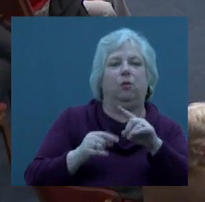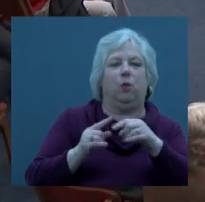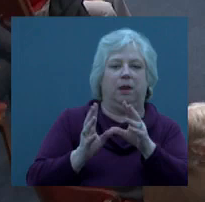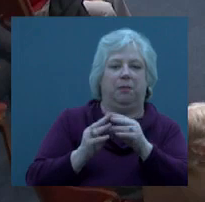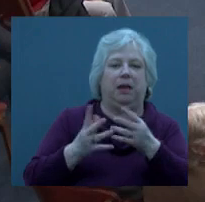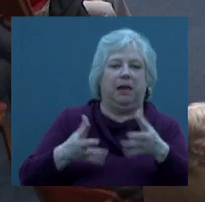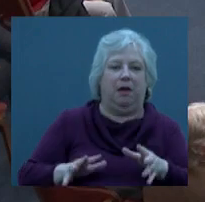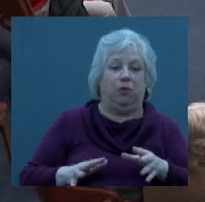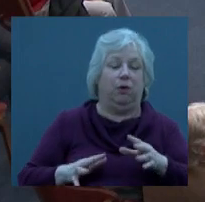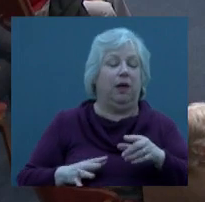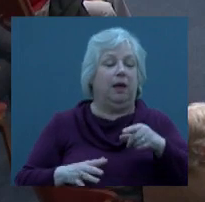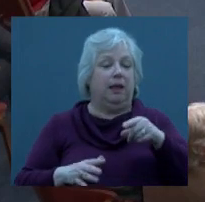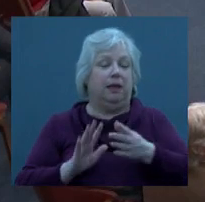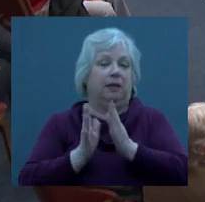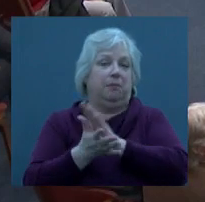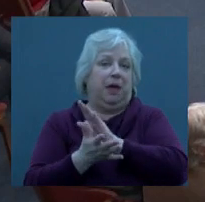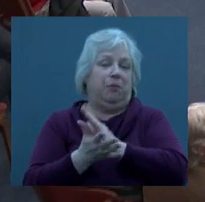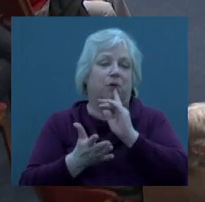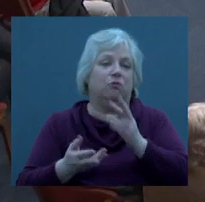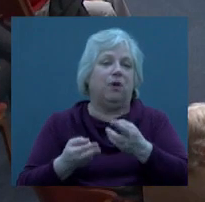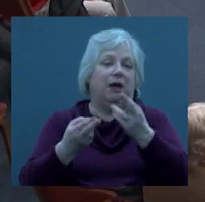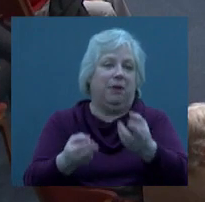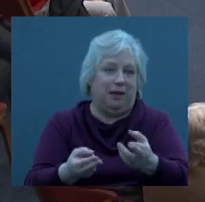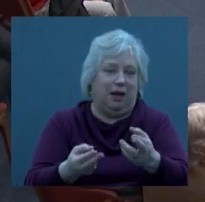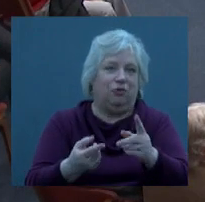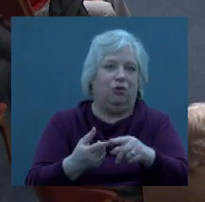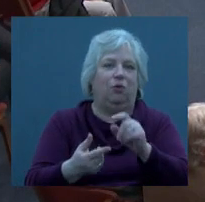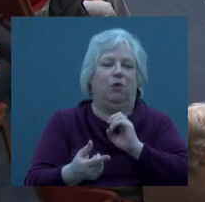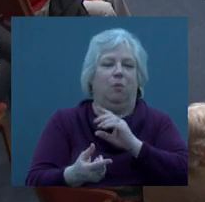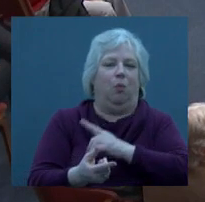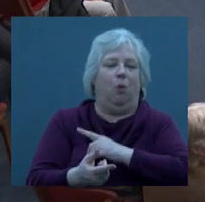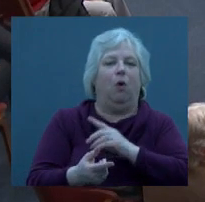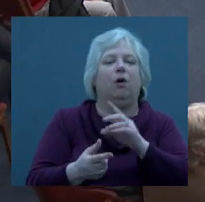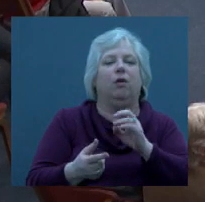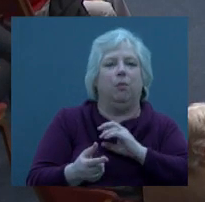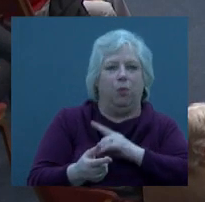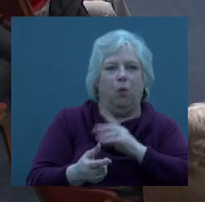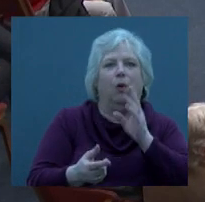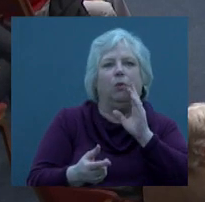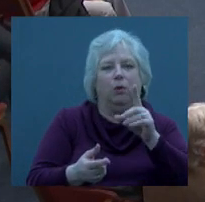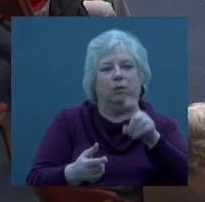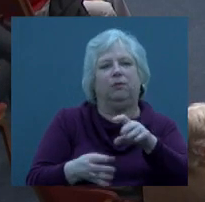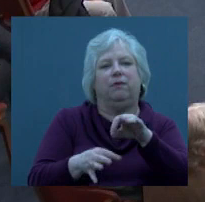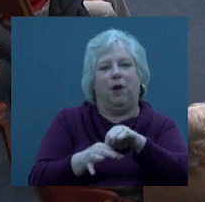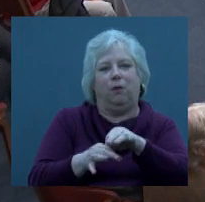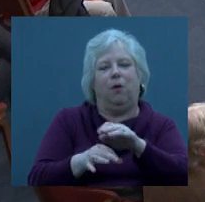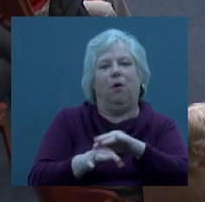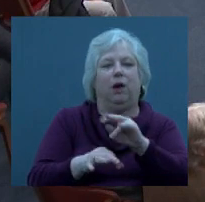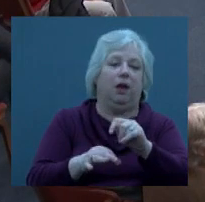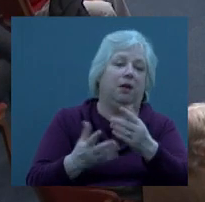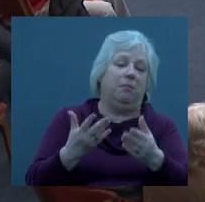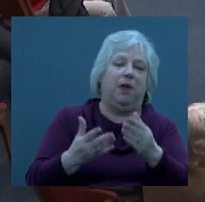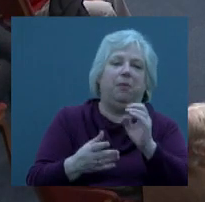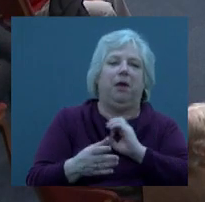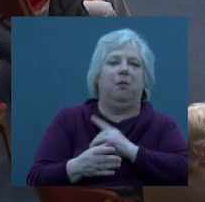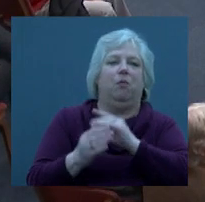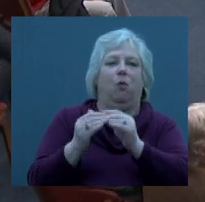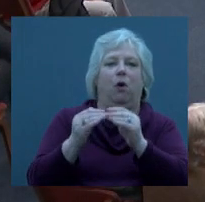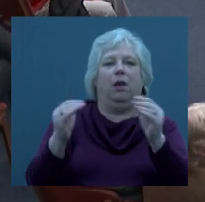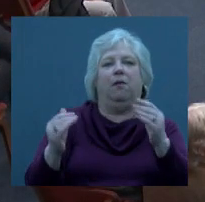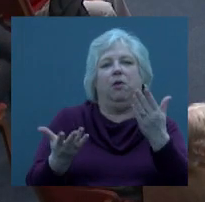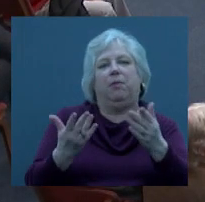recommendation to the board. The board will be the acting body on this to look at, and there may be revisions to it from that point. If there's